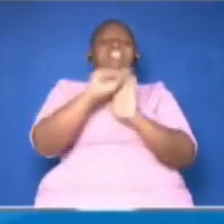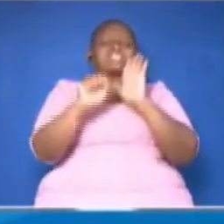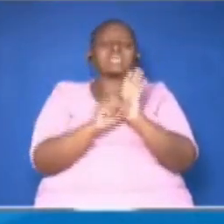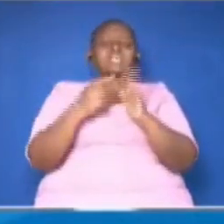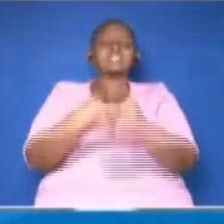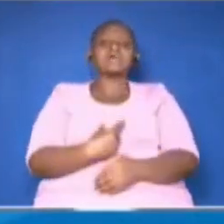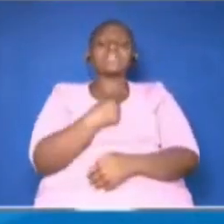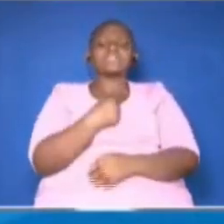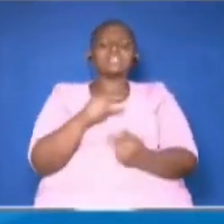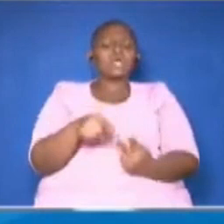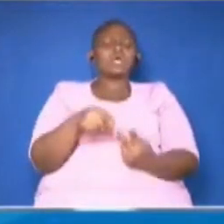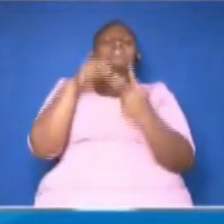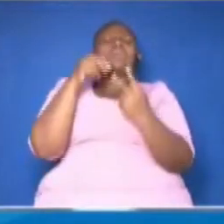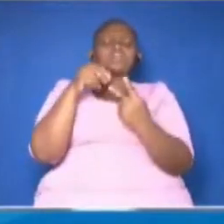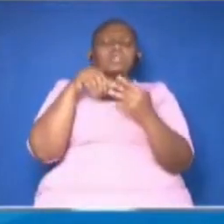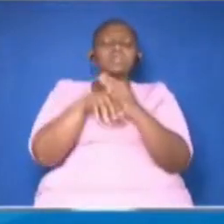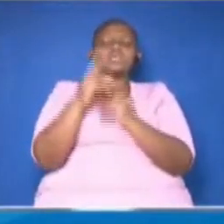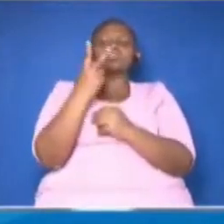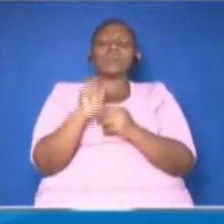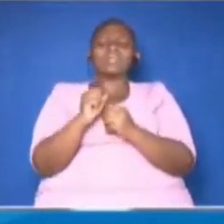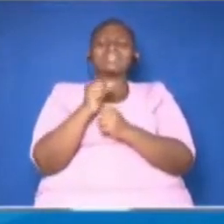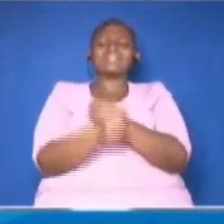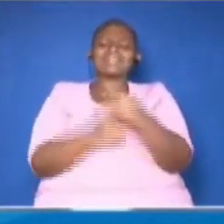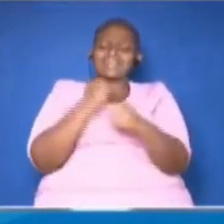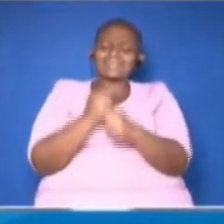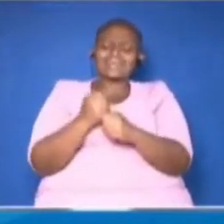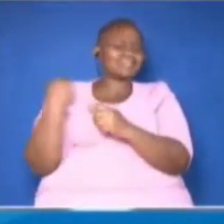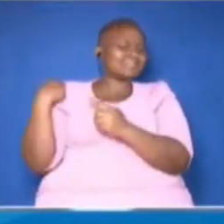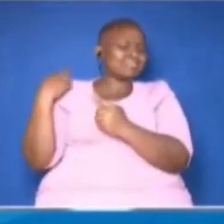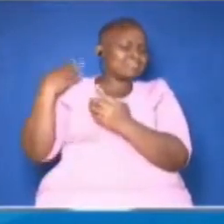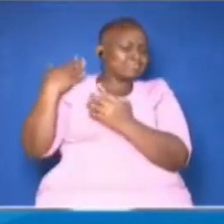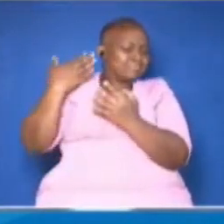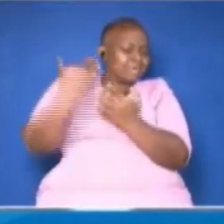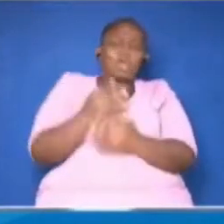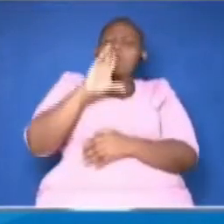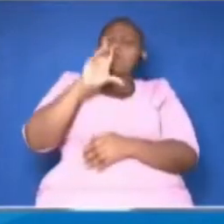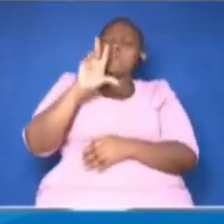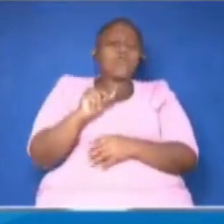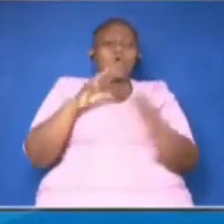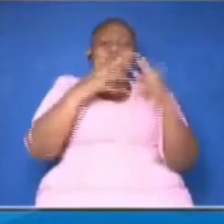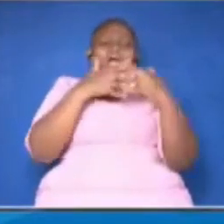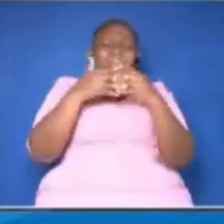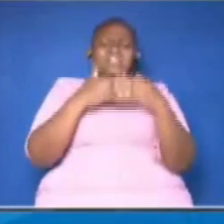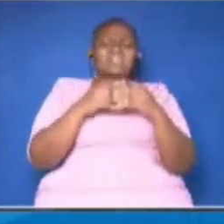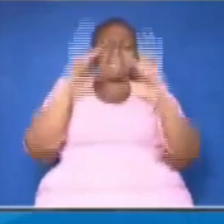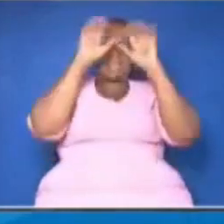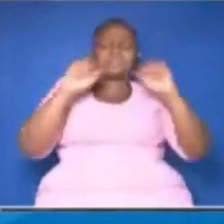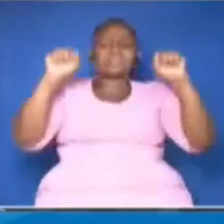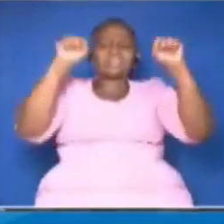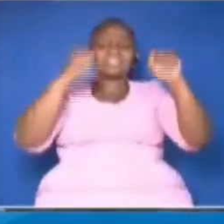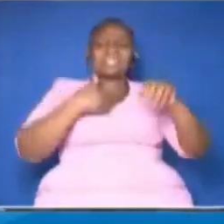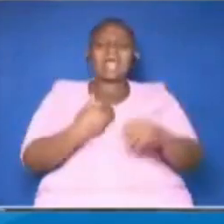one of a kind. In 20 years, no African president has had a state visit in the